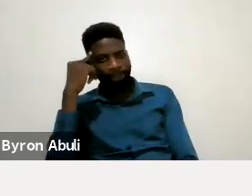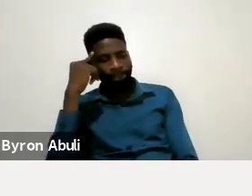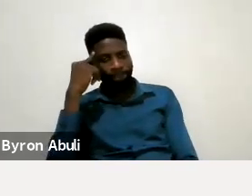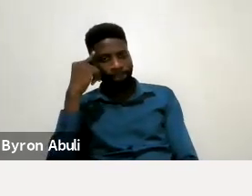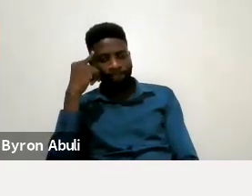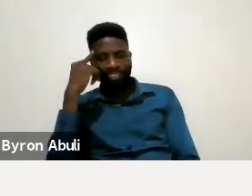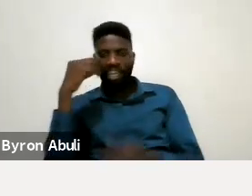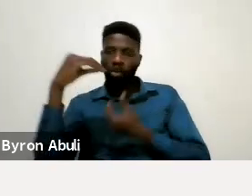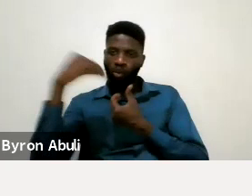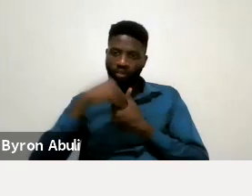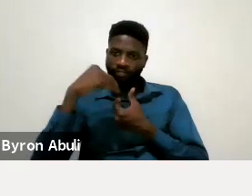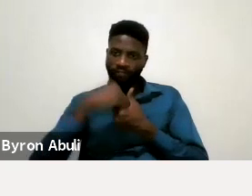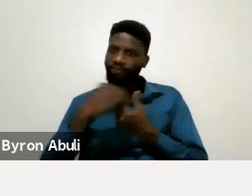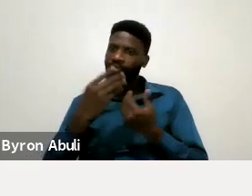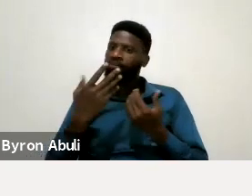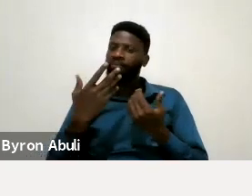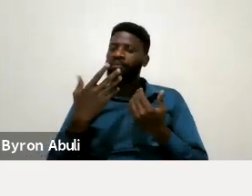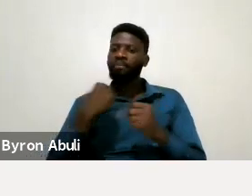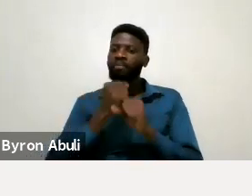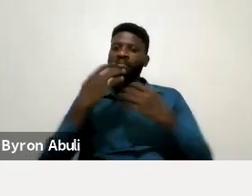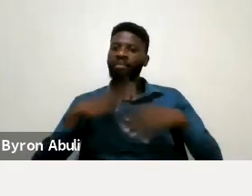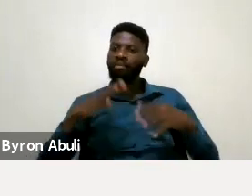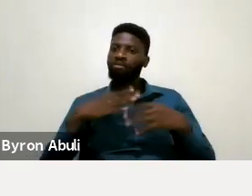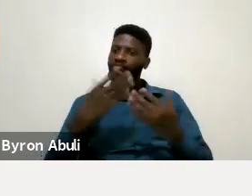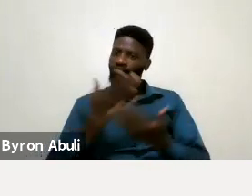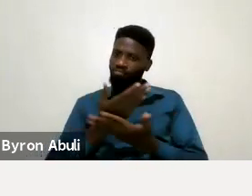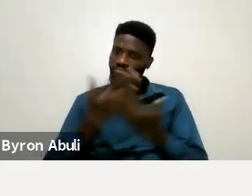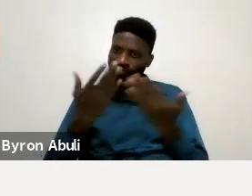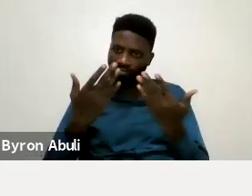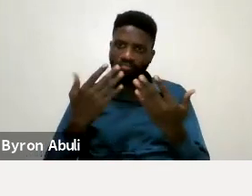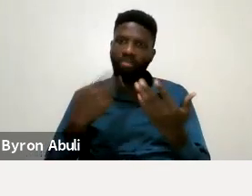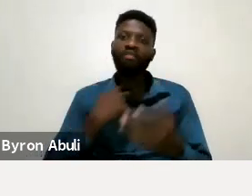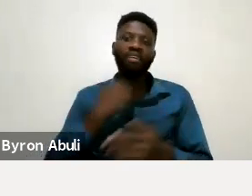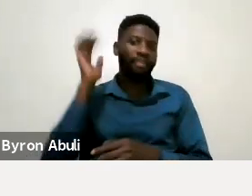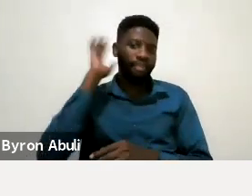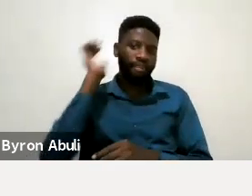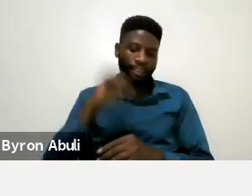inclusivity, letting people be heard. Yes, inclusivity. Another?